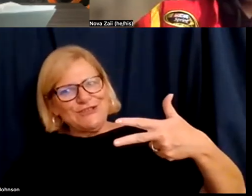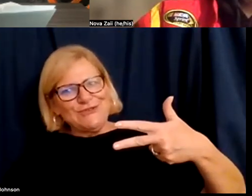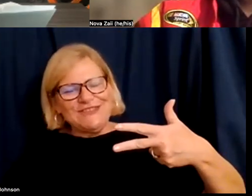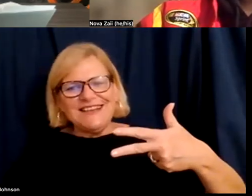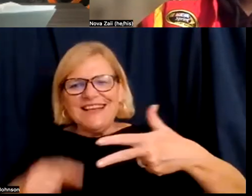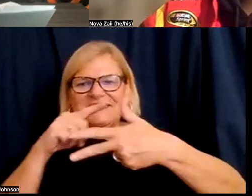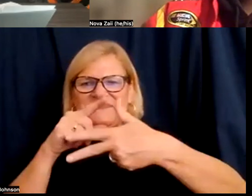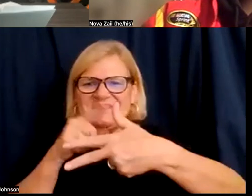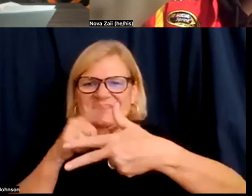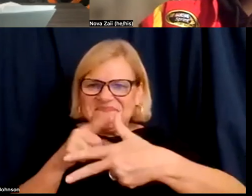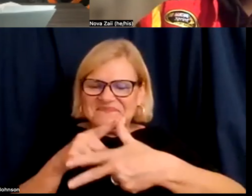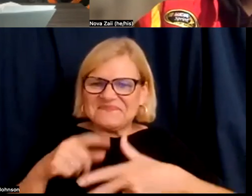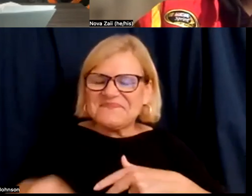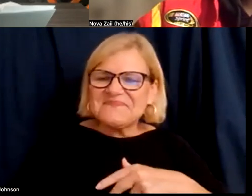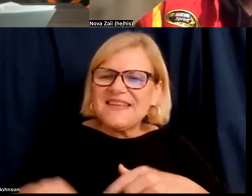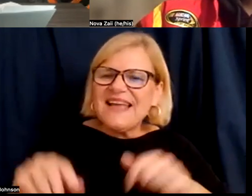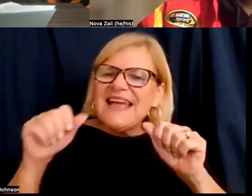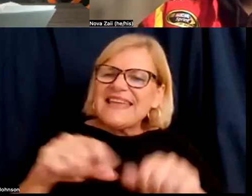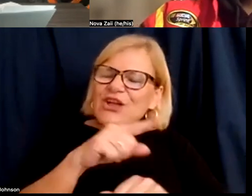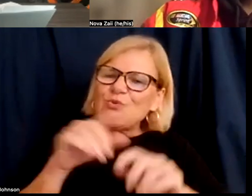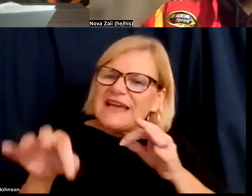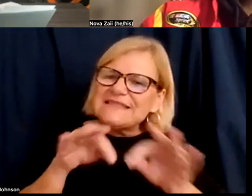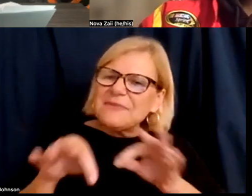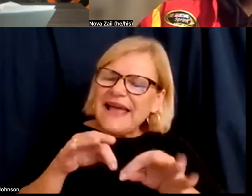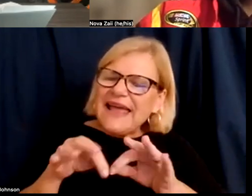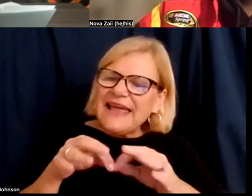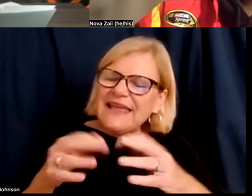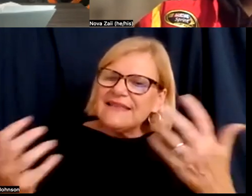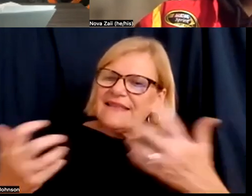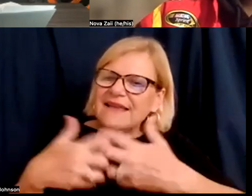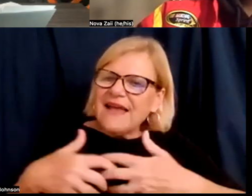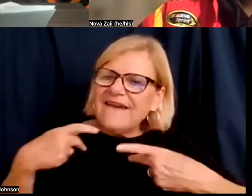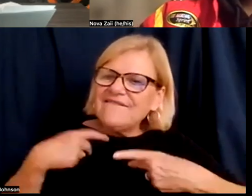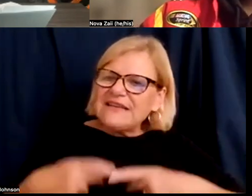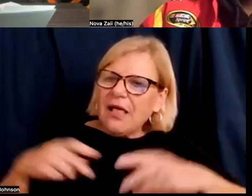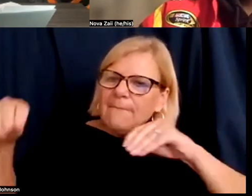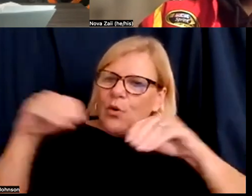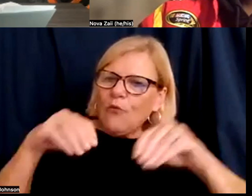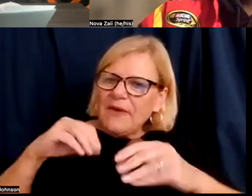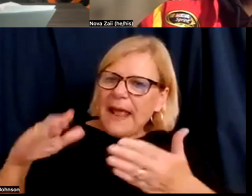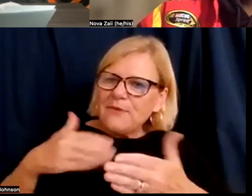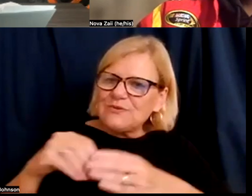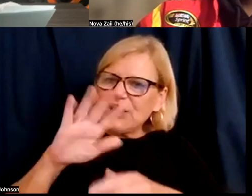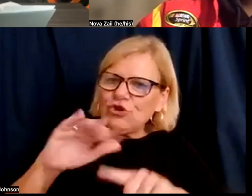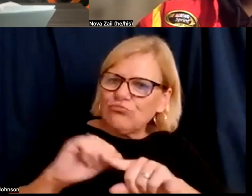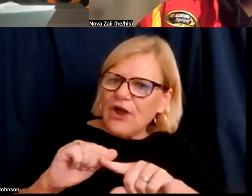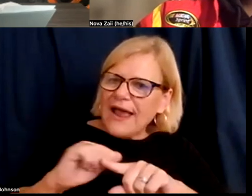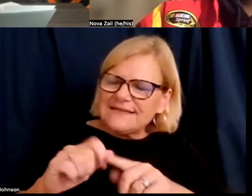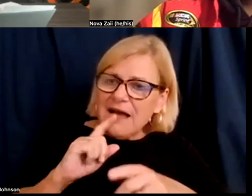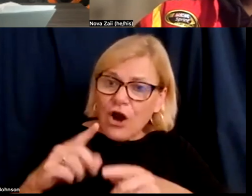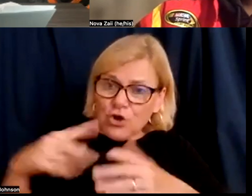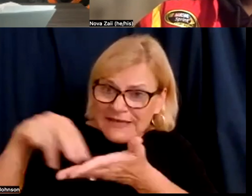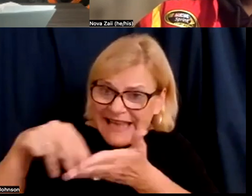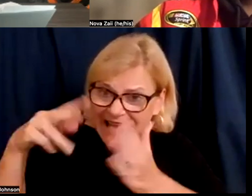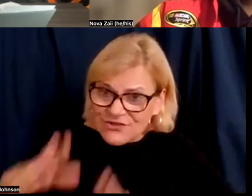So the first question is, can you explain the interplay of physical movement and music in your practice? Are you a